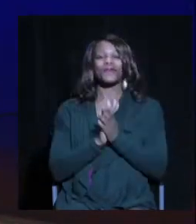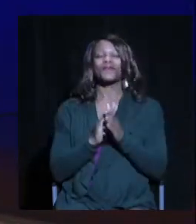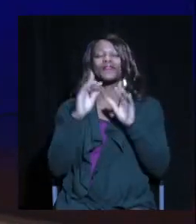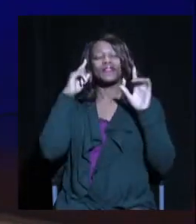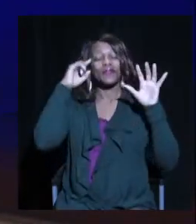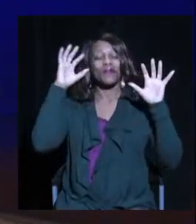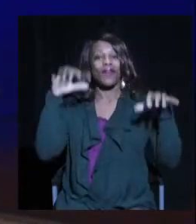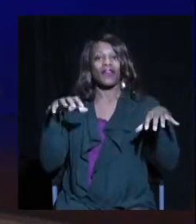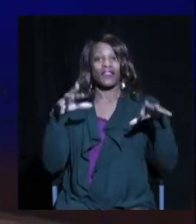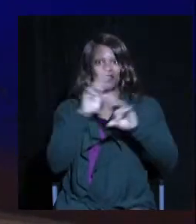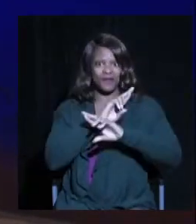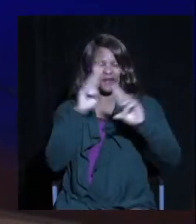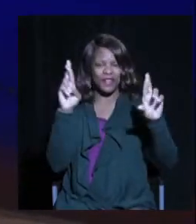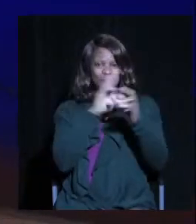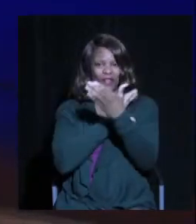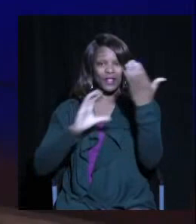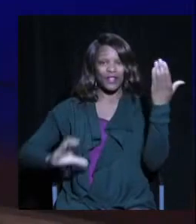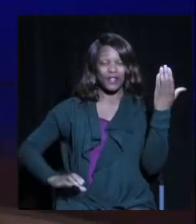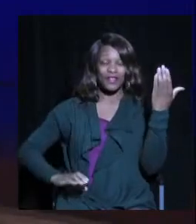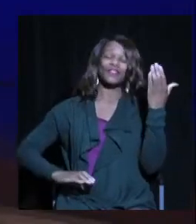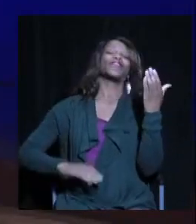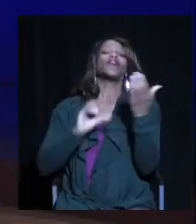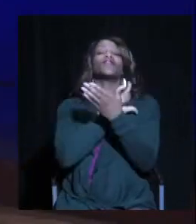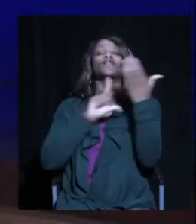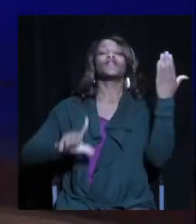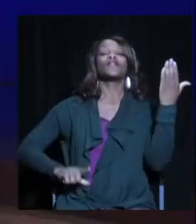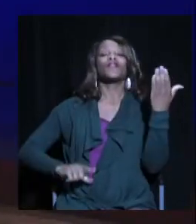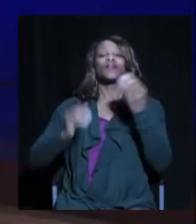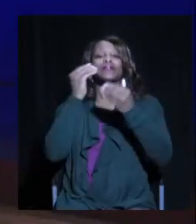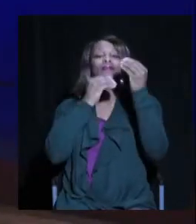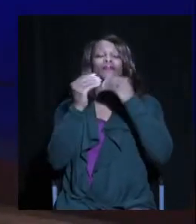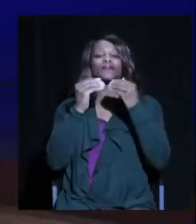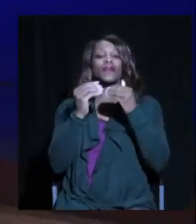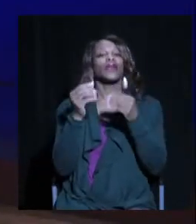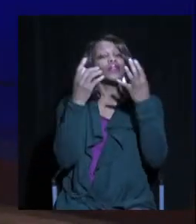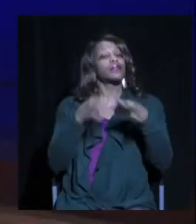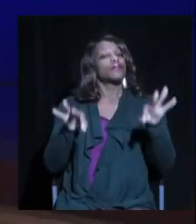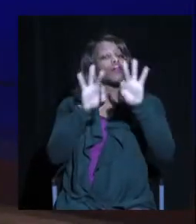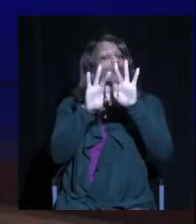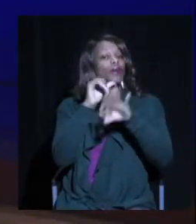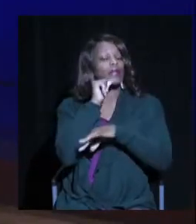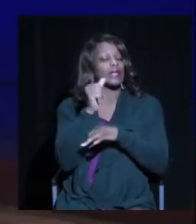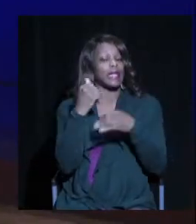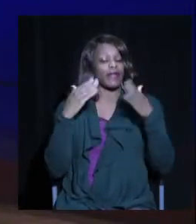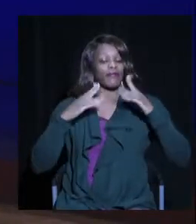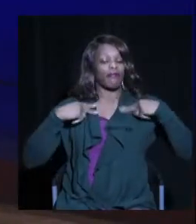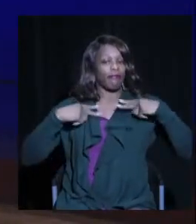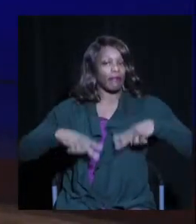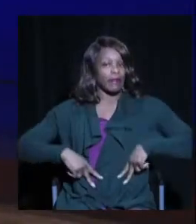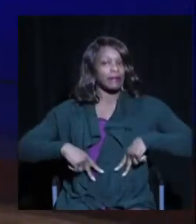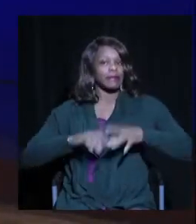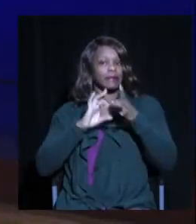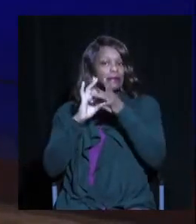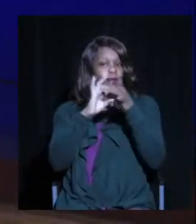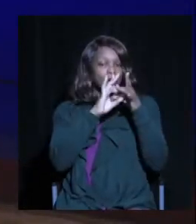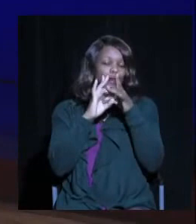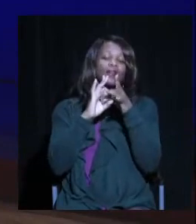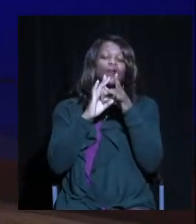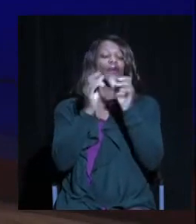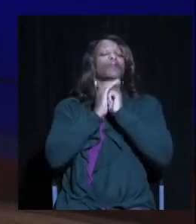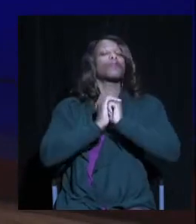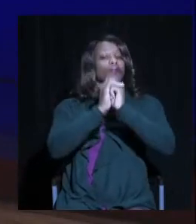are you ready for communion? It is important that even though we are not physically together, that we worship together and